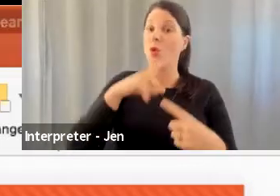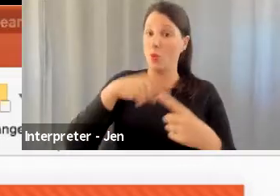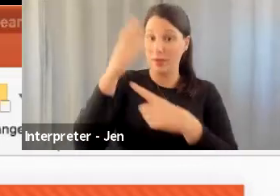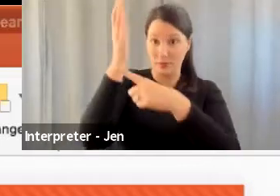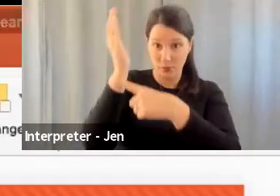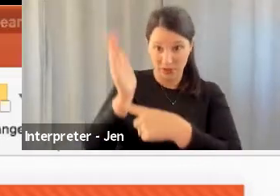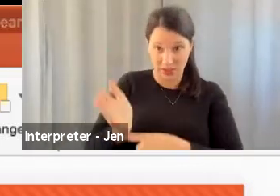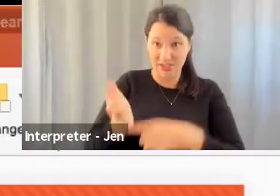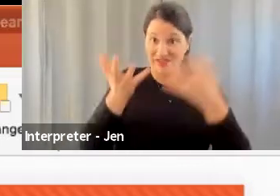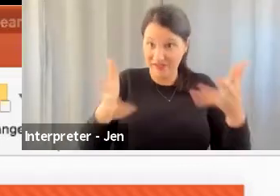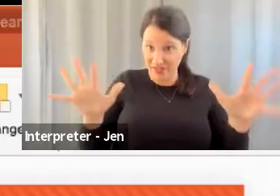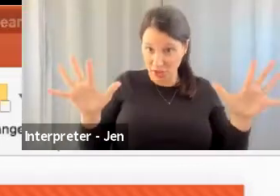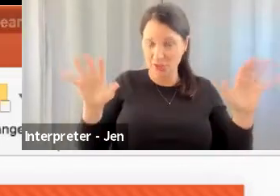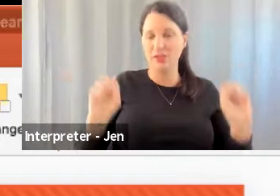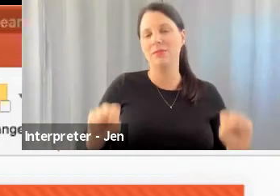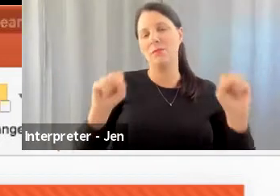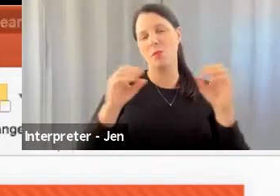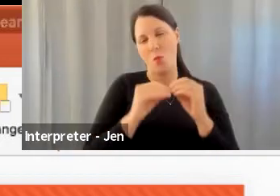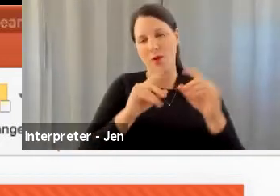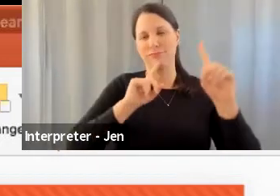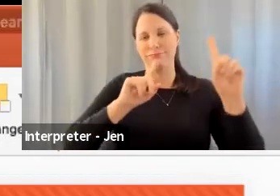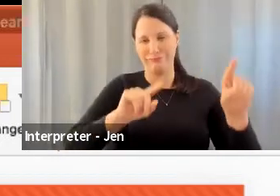over. So don't hesitate to ask.